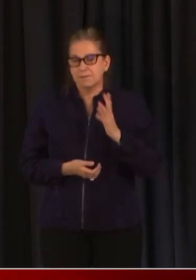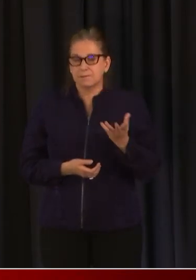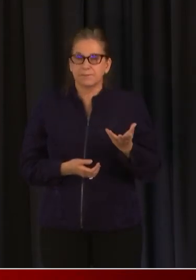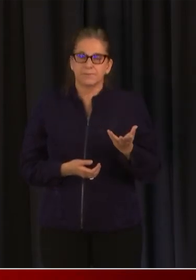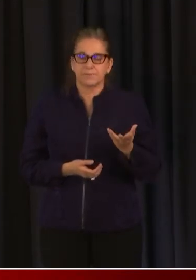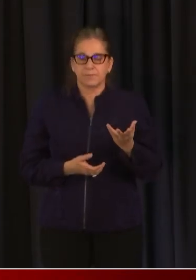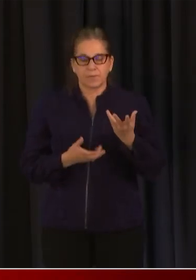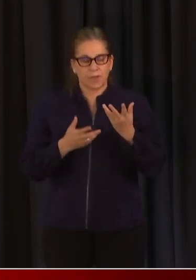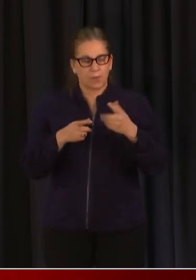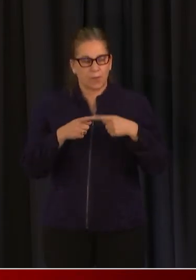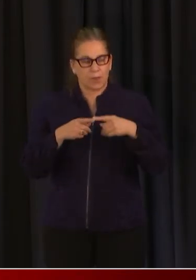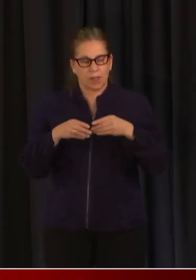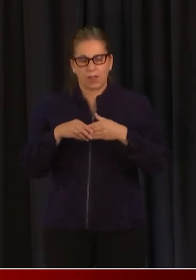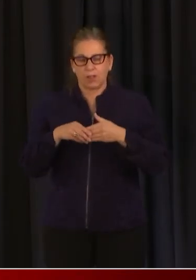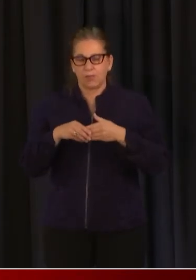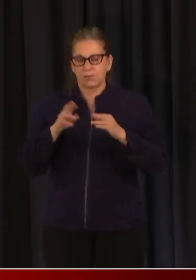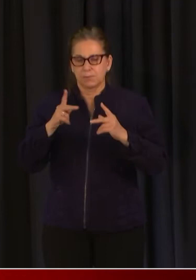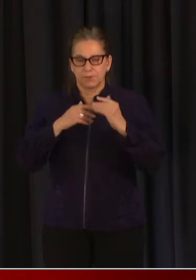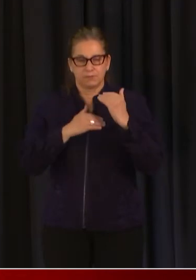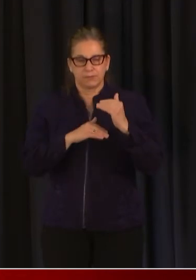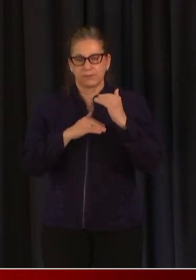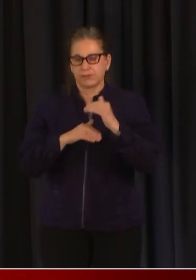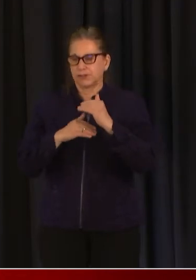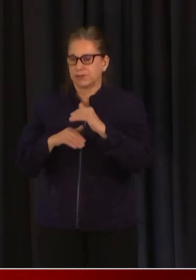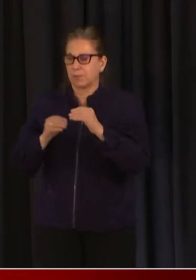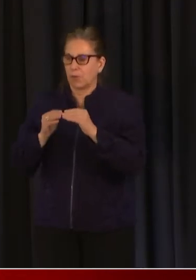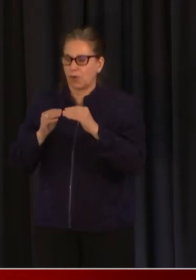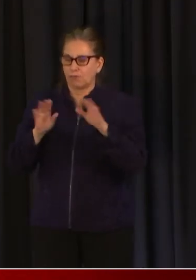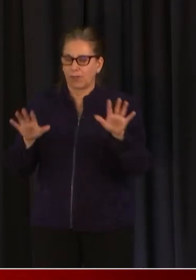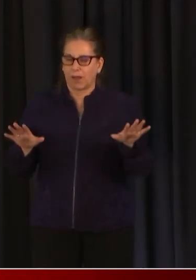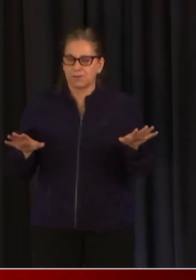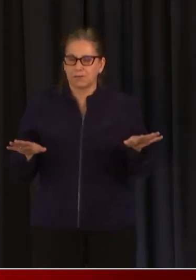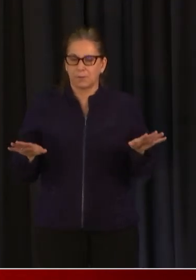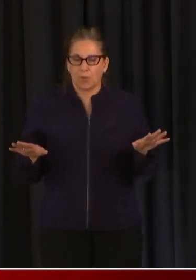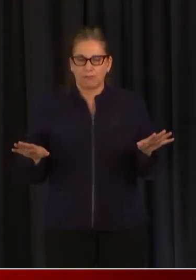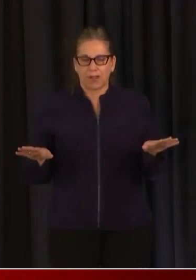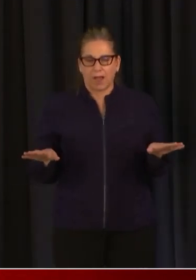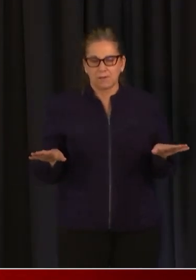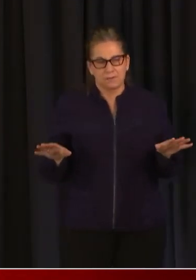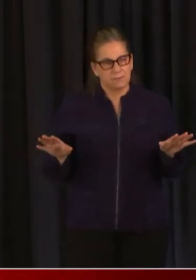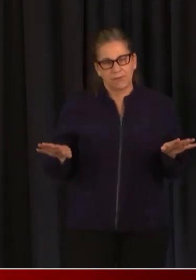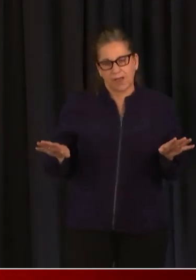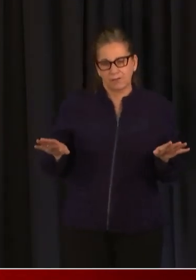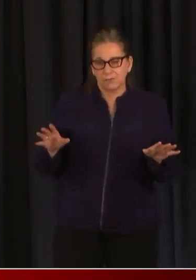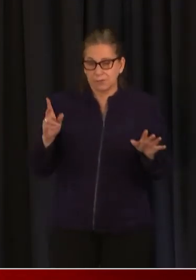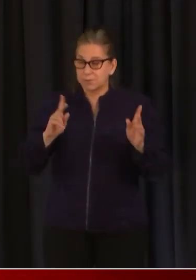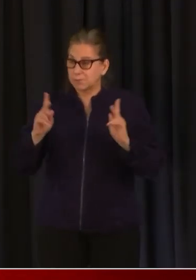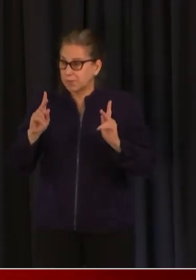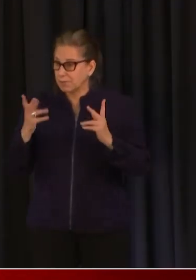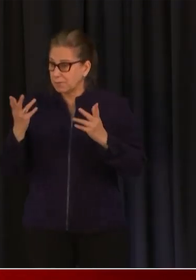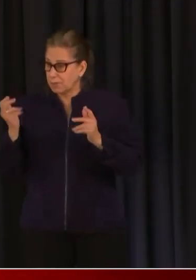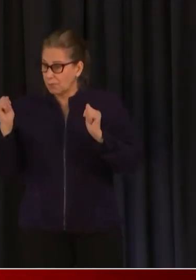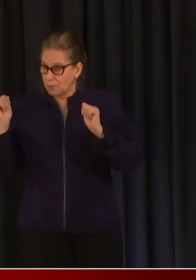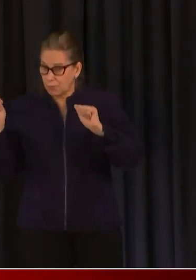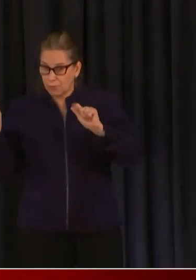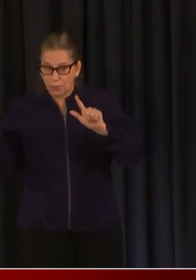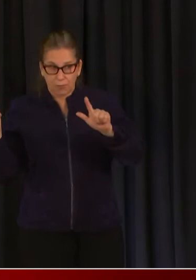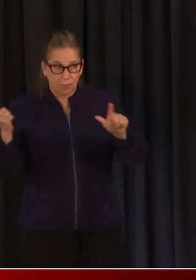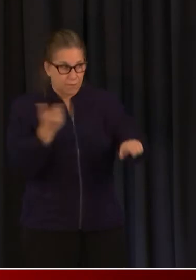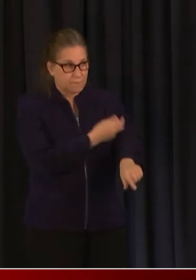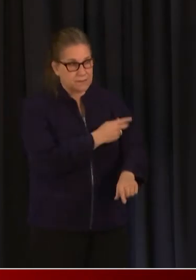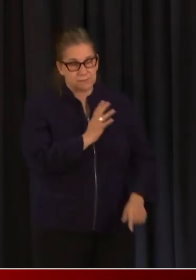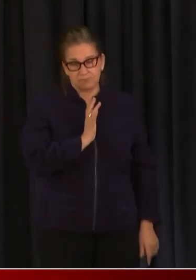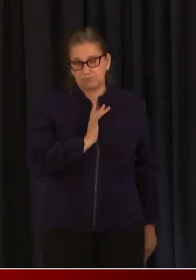advisable to relax or have less stringent mask and social distancing guidelines in place if people are only serving